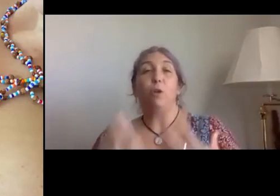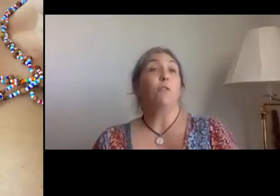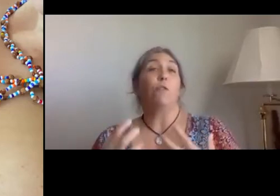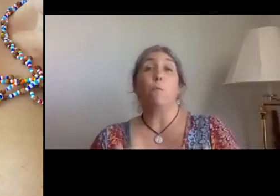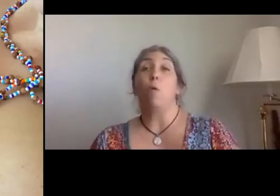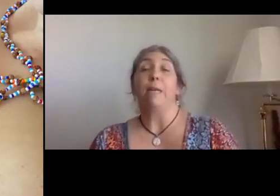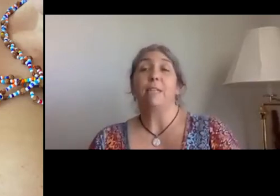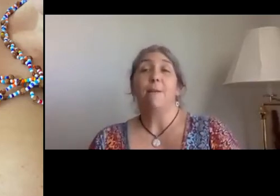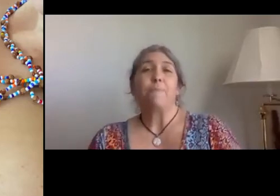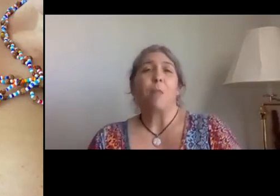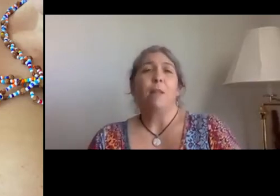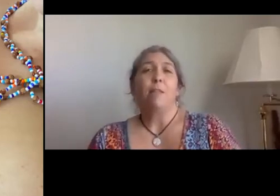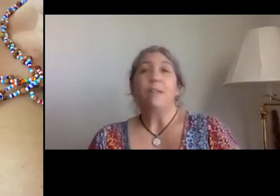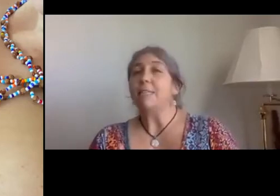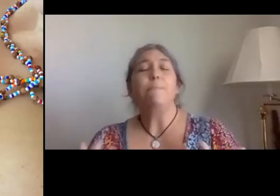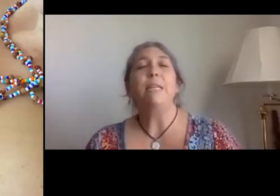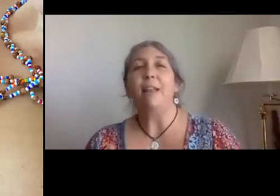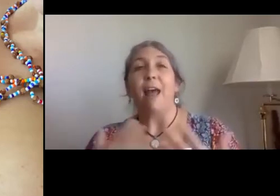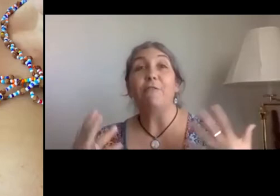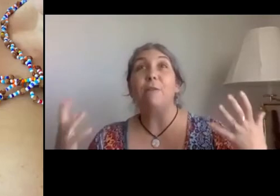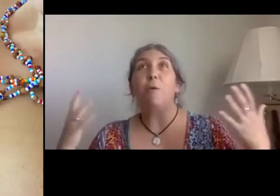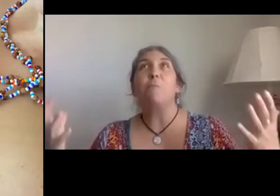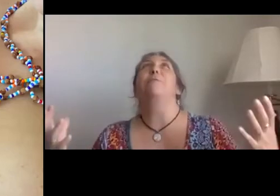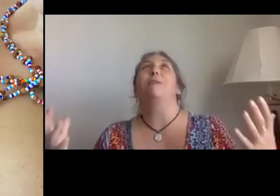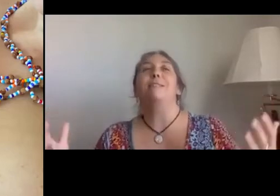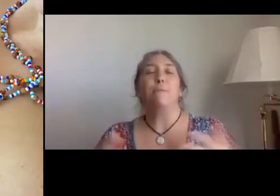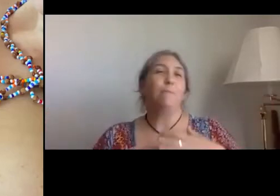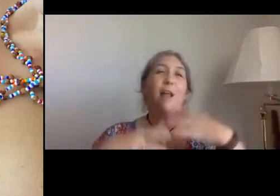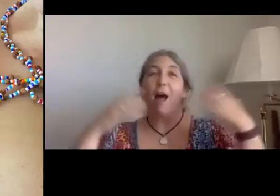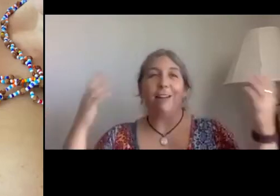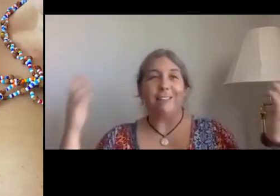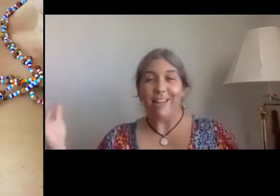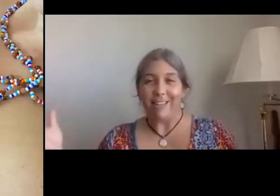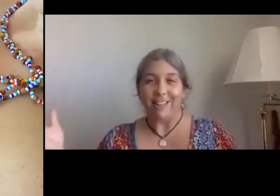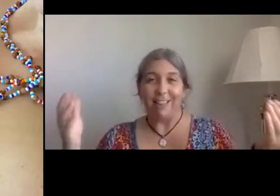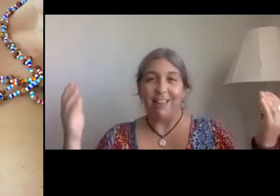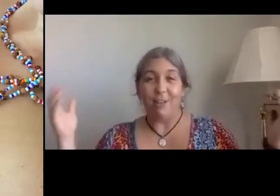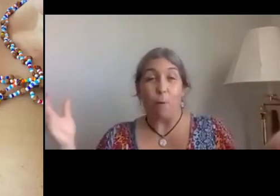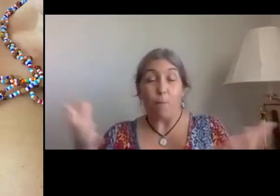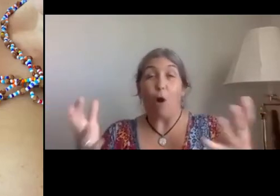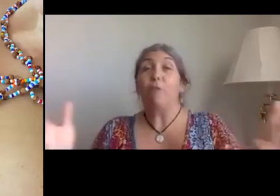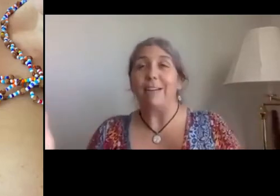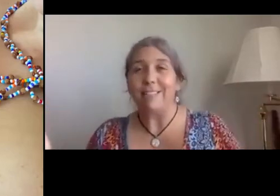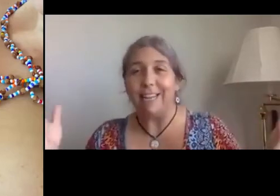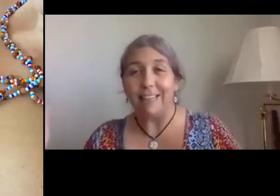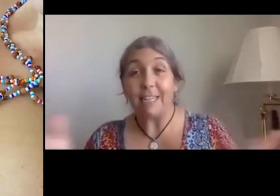those beautiful moments. That doesn't mean that every moment was not like, you know, perfect. Like this